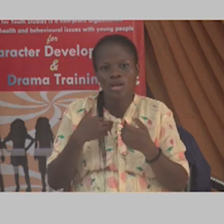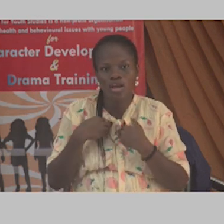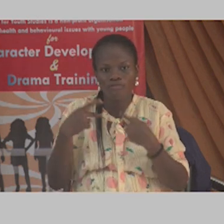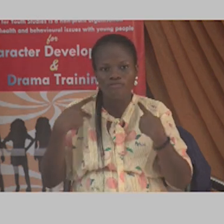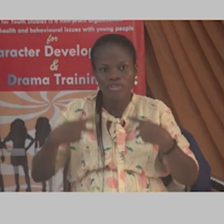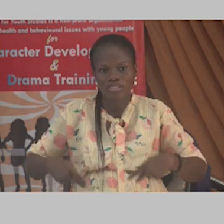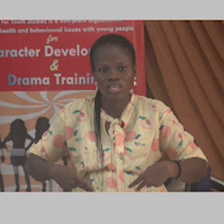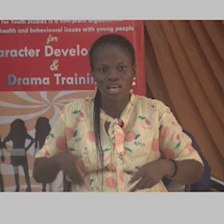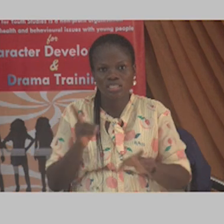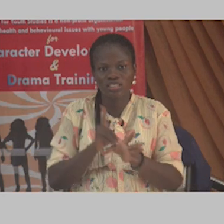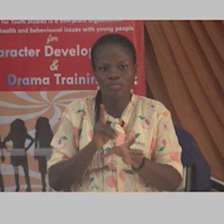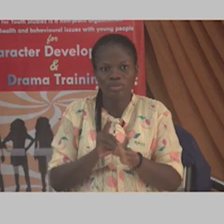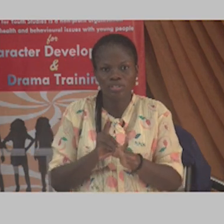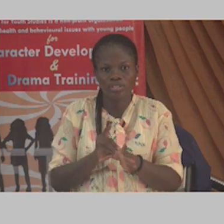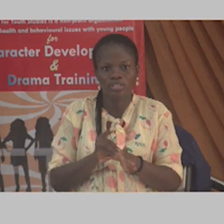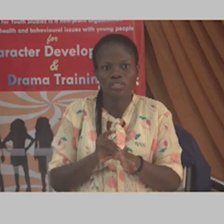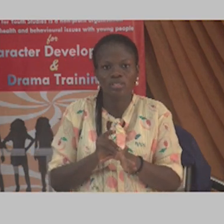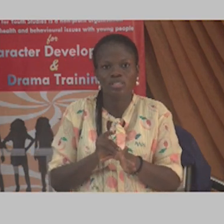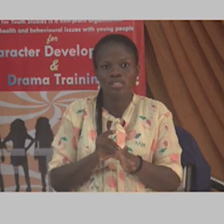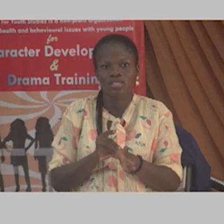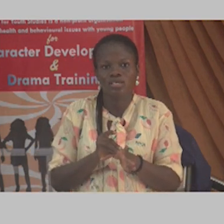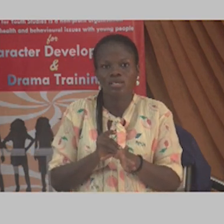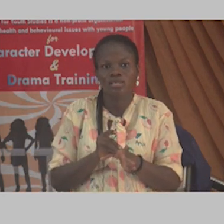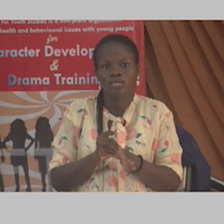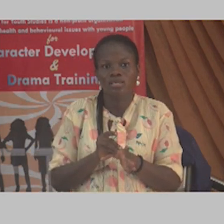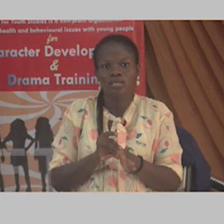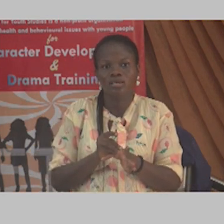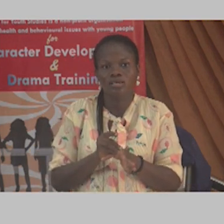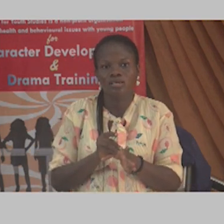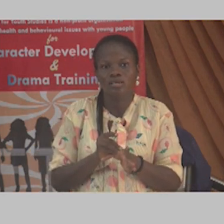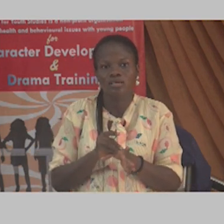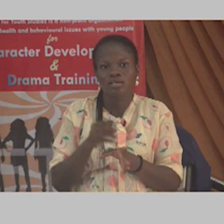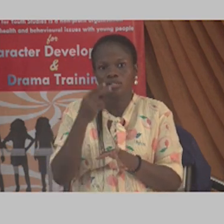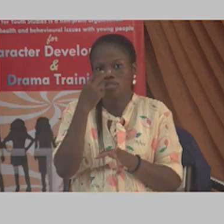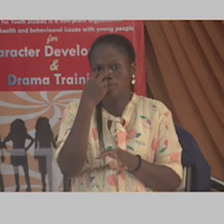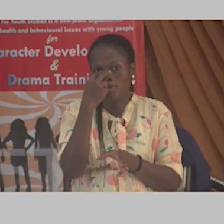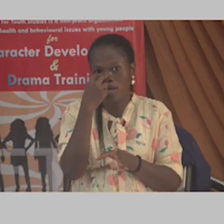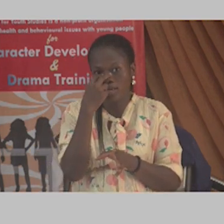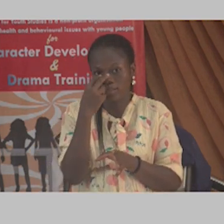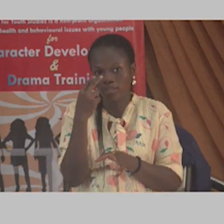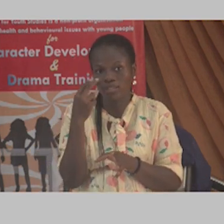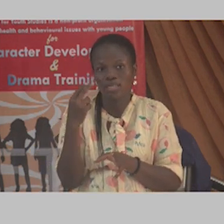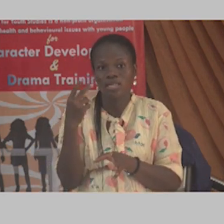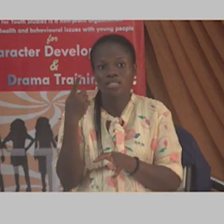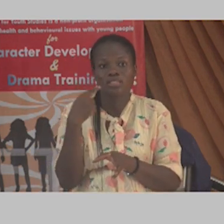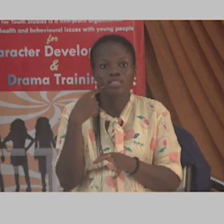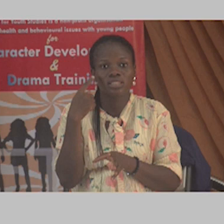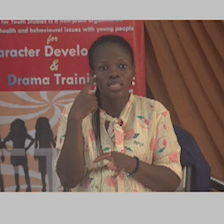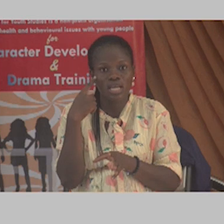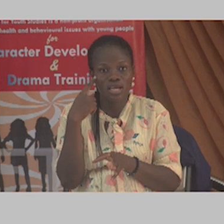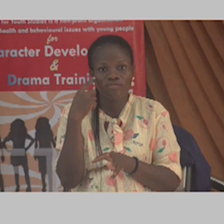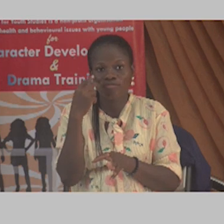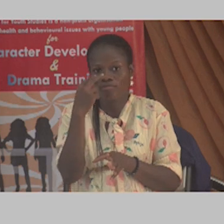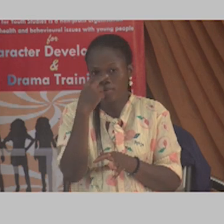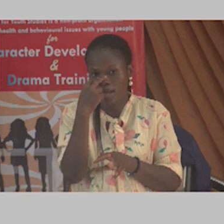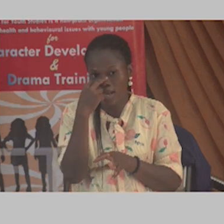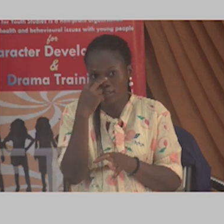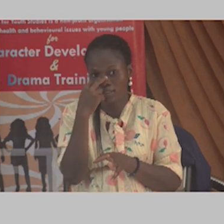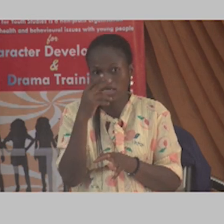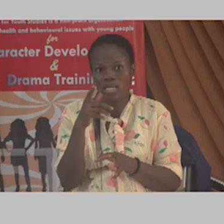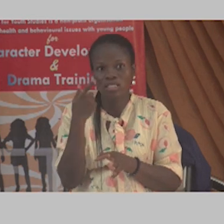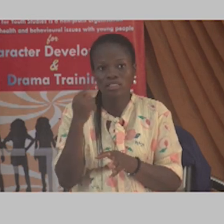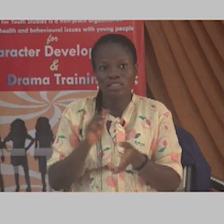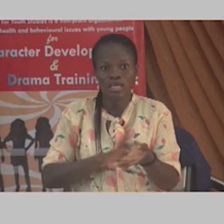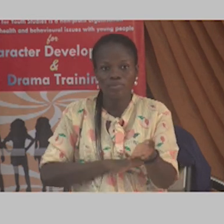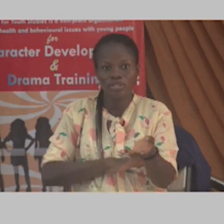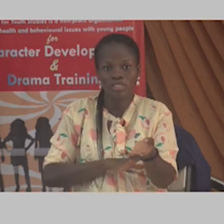disability, we have the deaf, we have the blind, we have the deaf blind, the